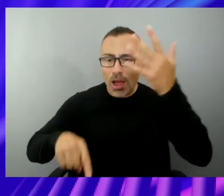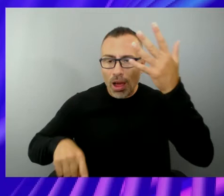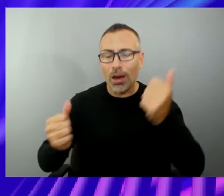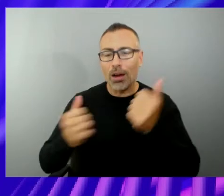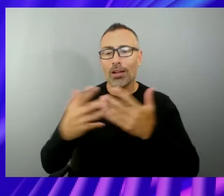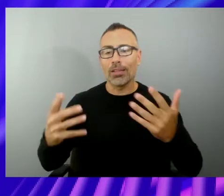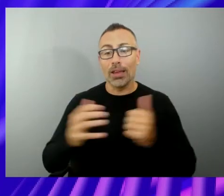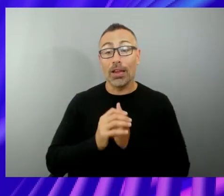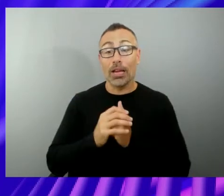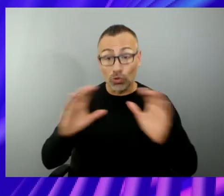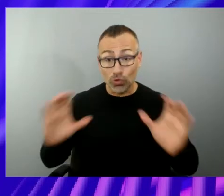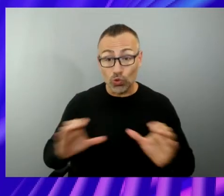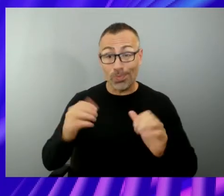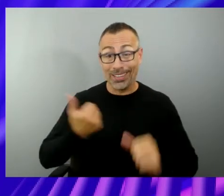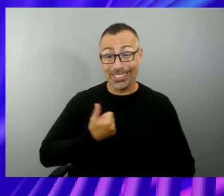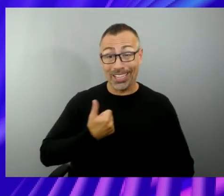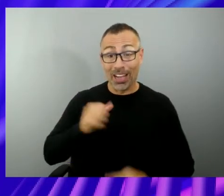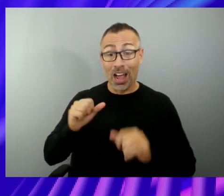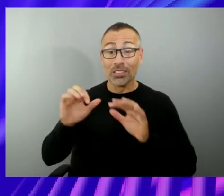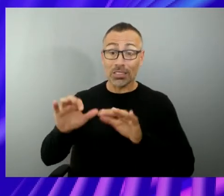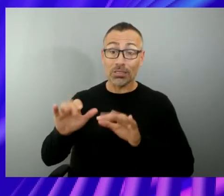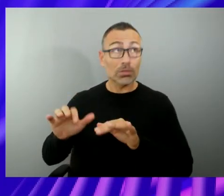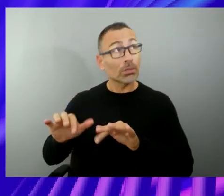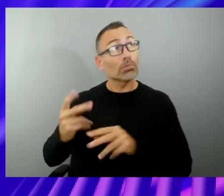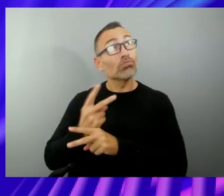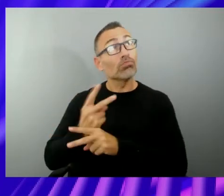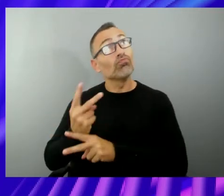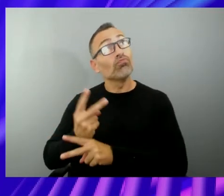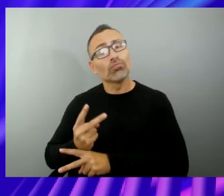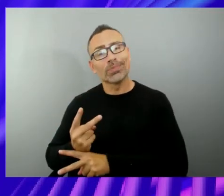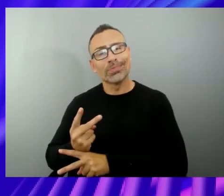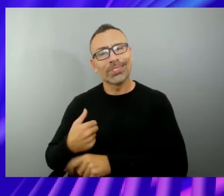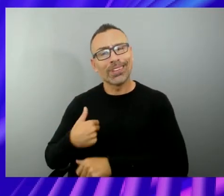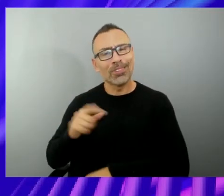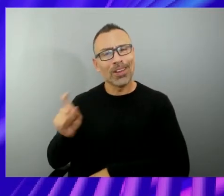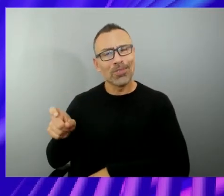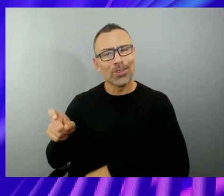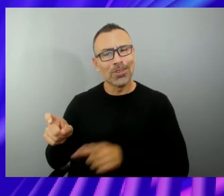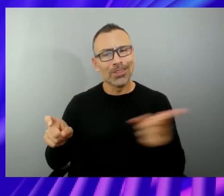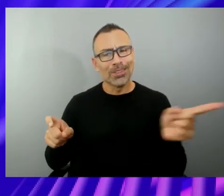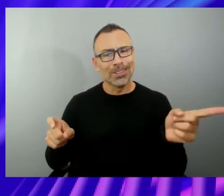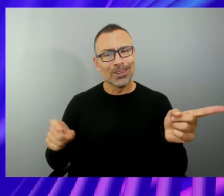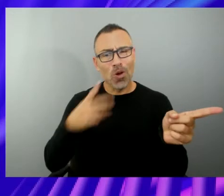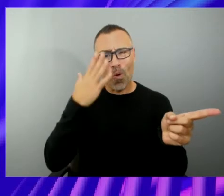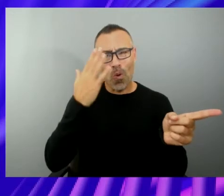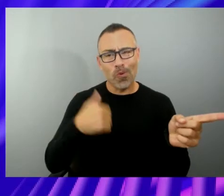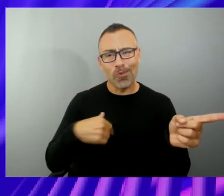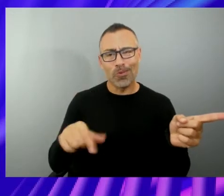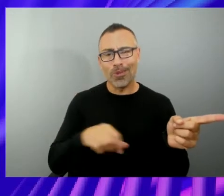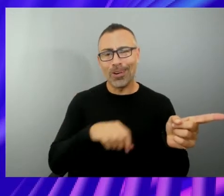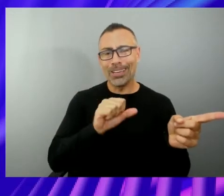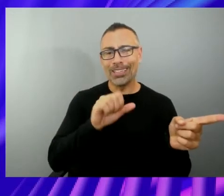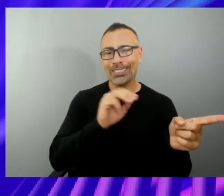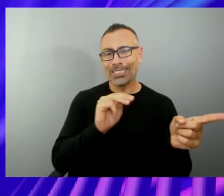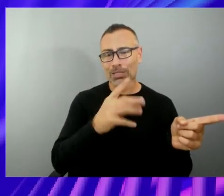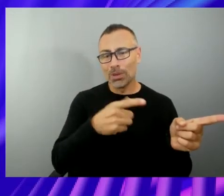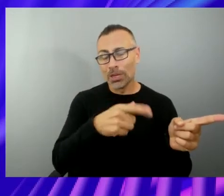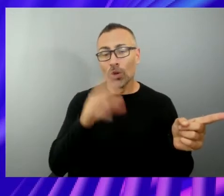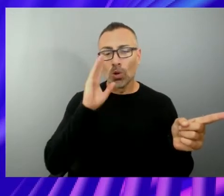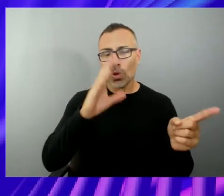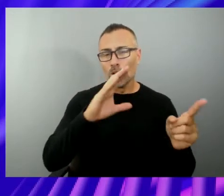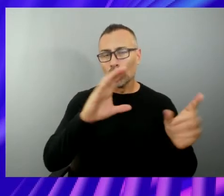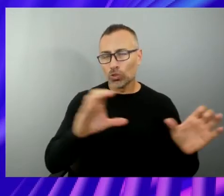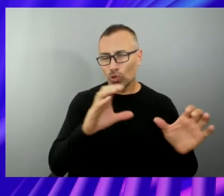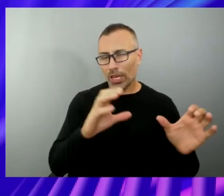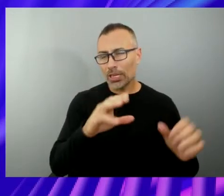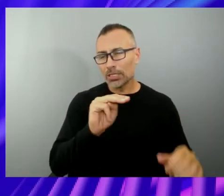stuff. But no, the CLI just does it for me, right? Yeah. Sounds similar to the SageMaker model parallel